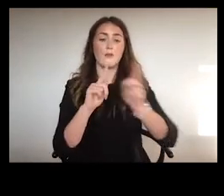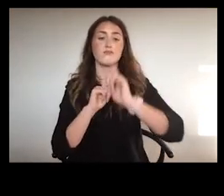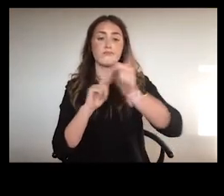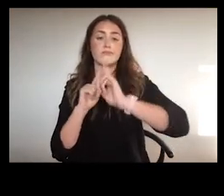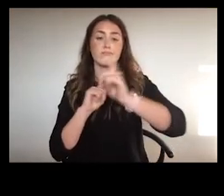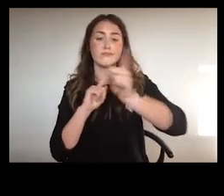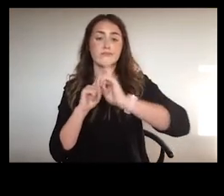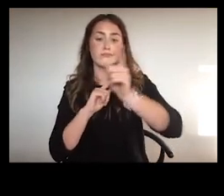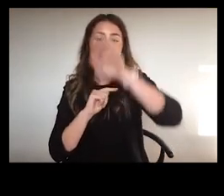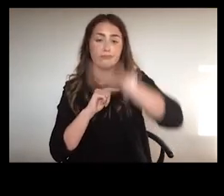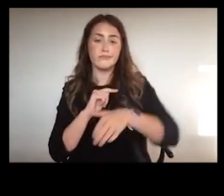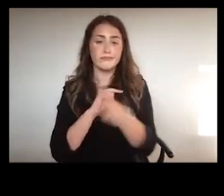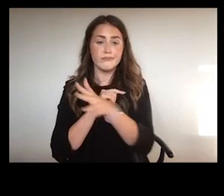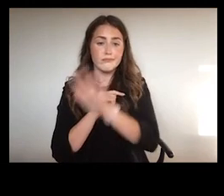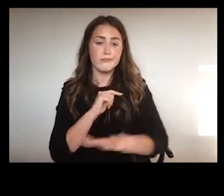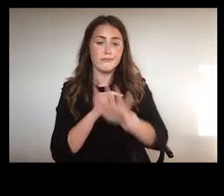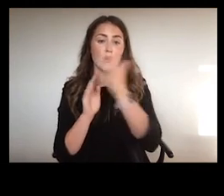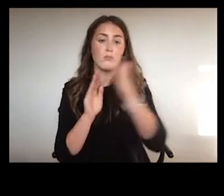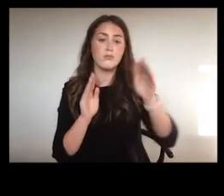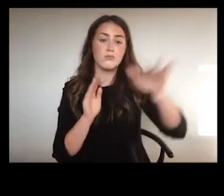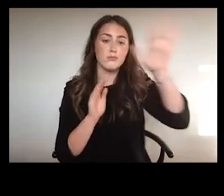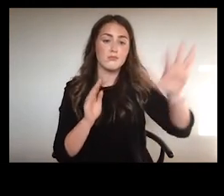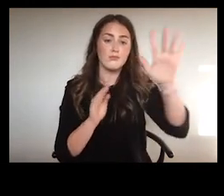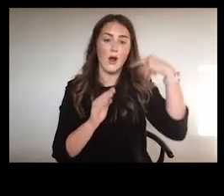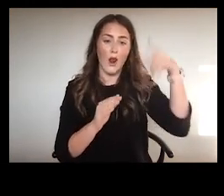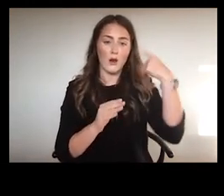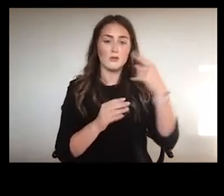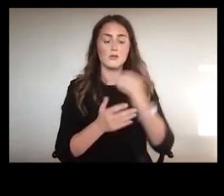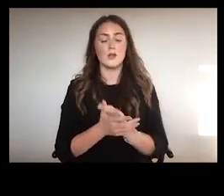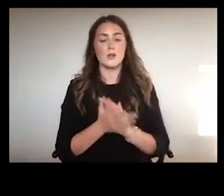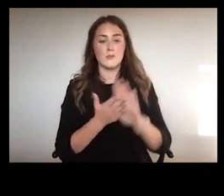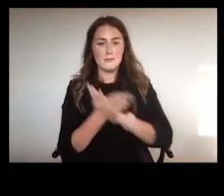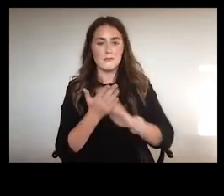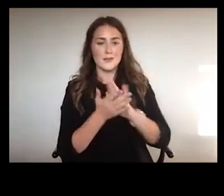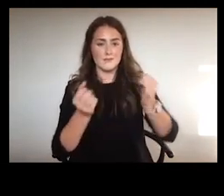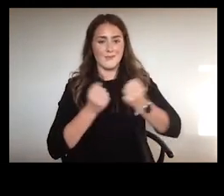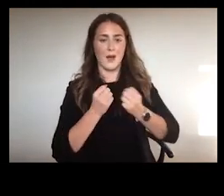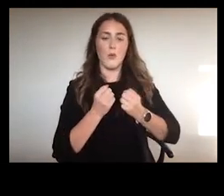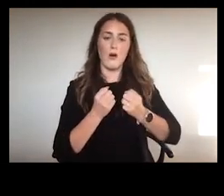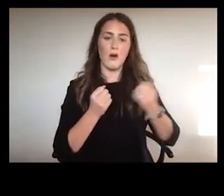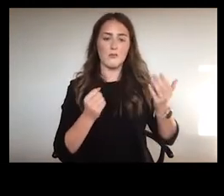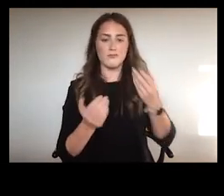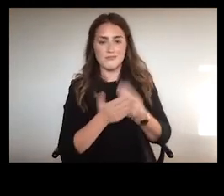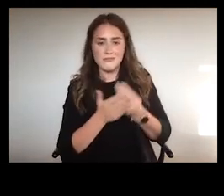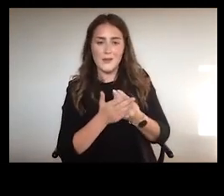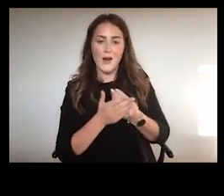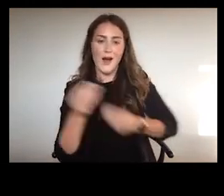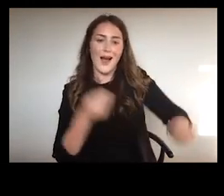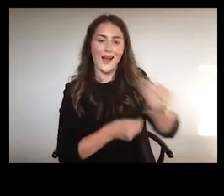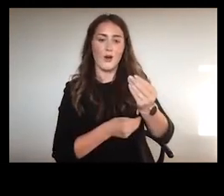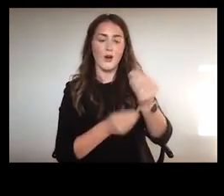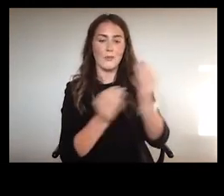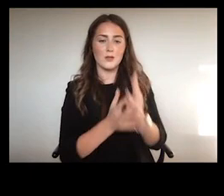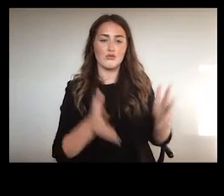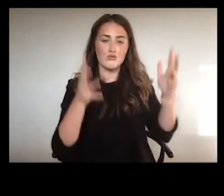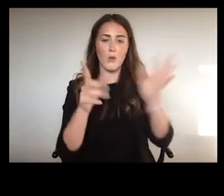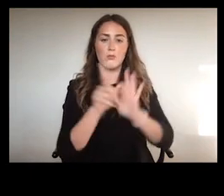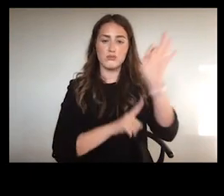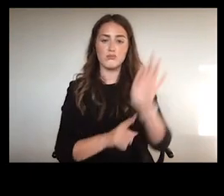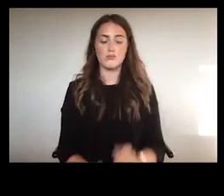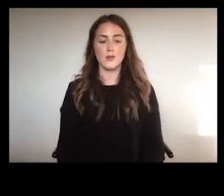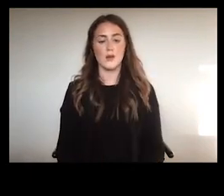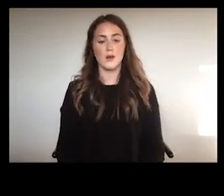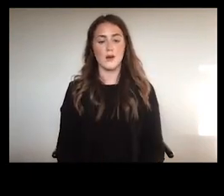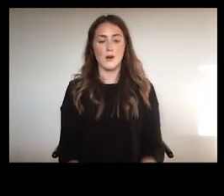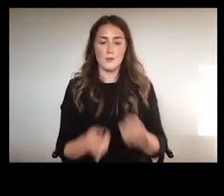capacity, and more reliable journeys across the River Thames east of London, and will support economic growth locally, regionally, and